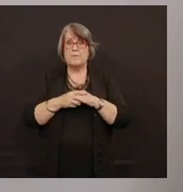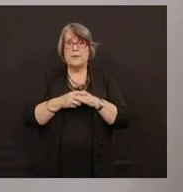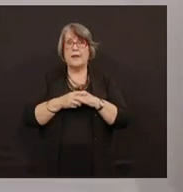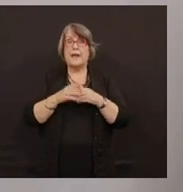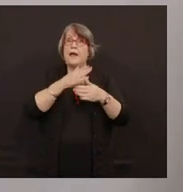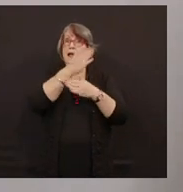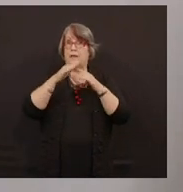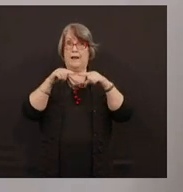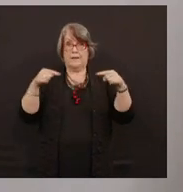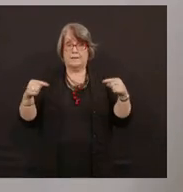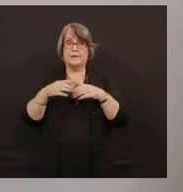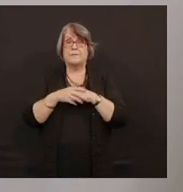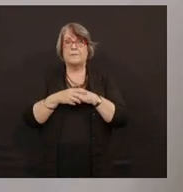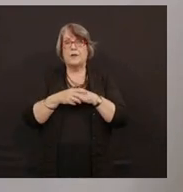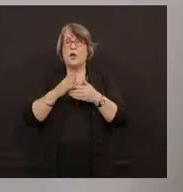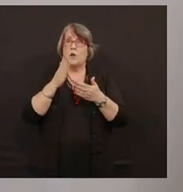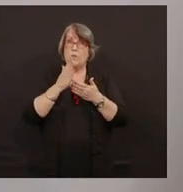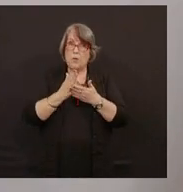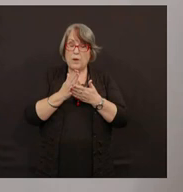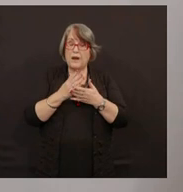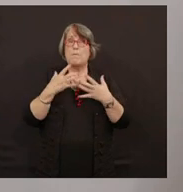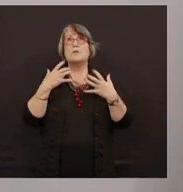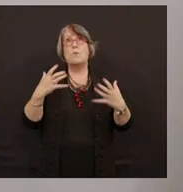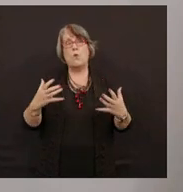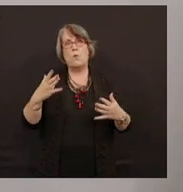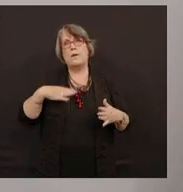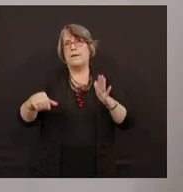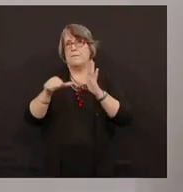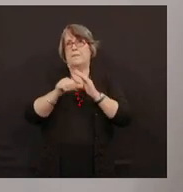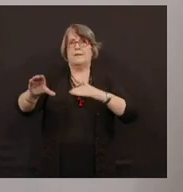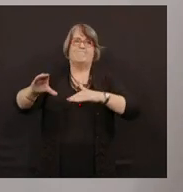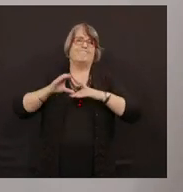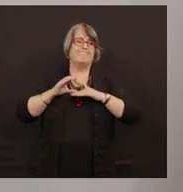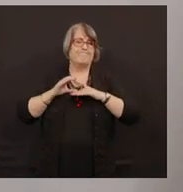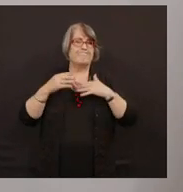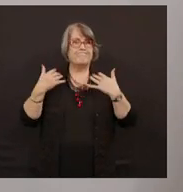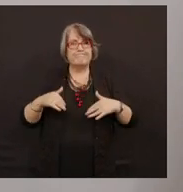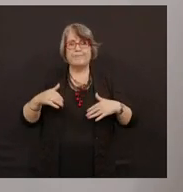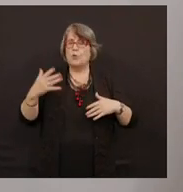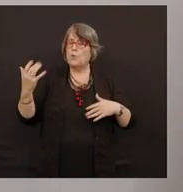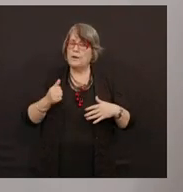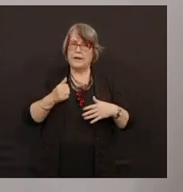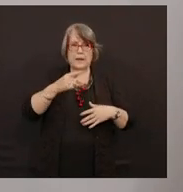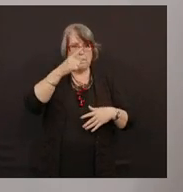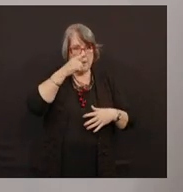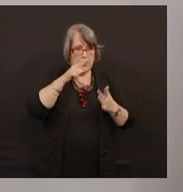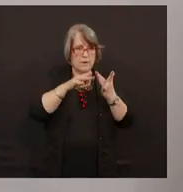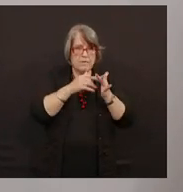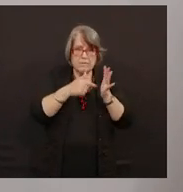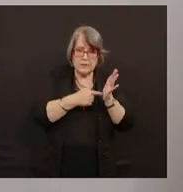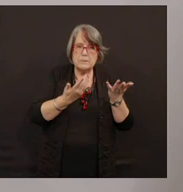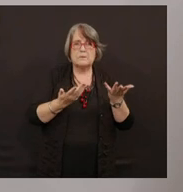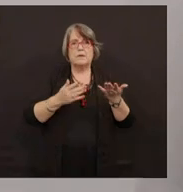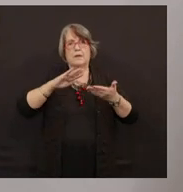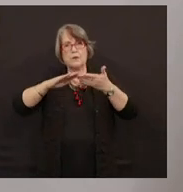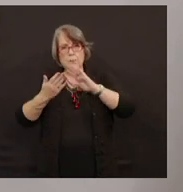And lastly, but absolutely not least, we need investment. We need to invest in people, in